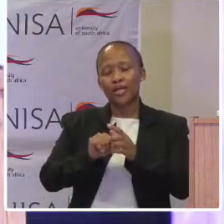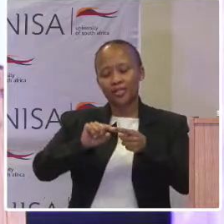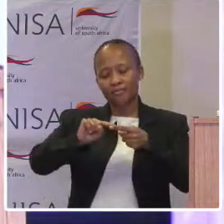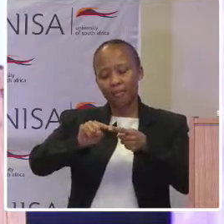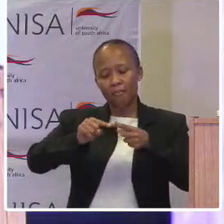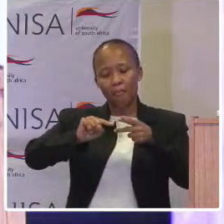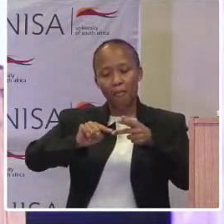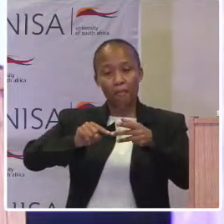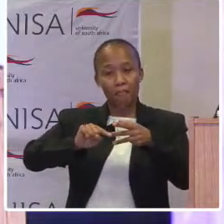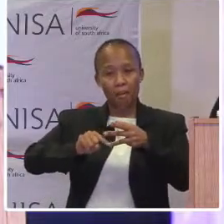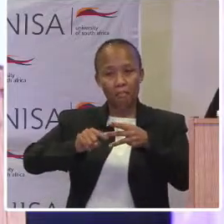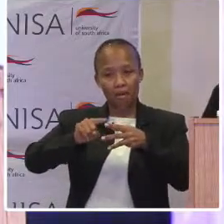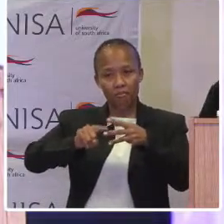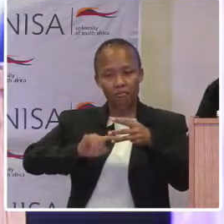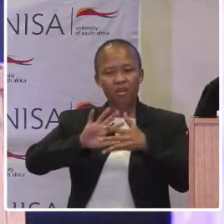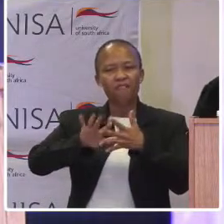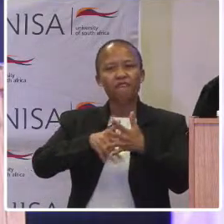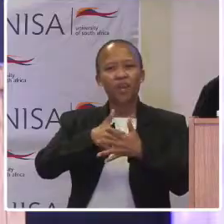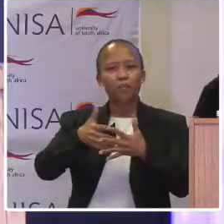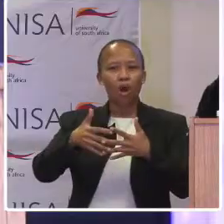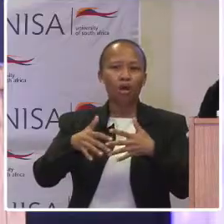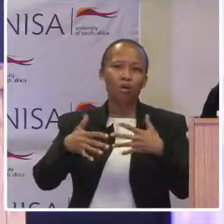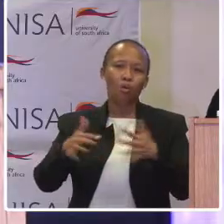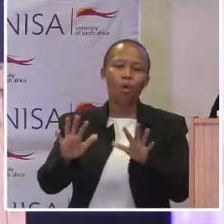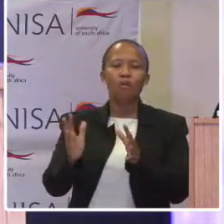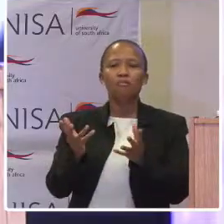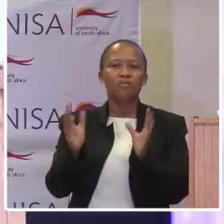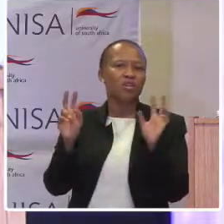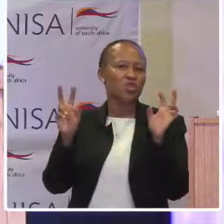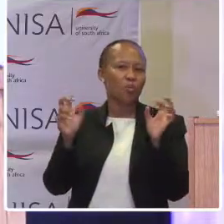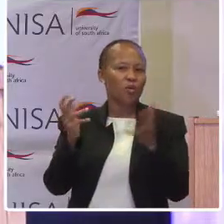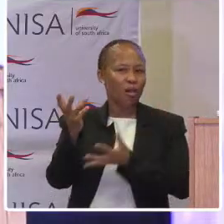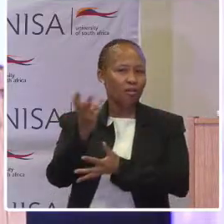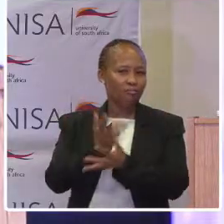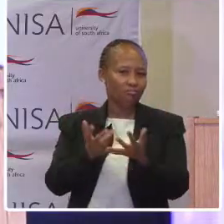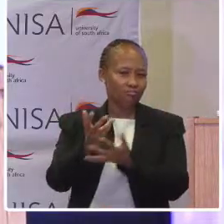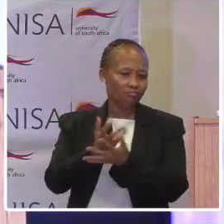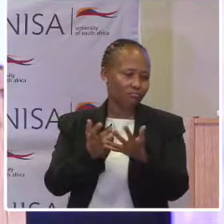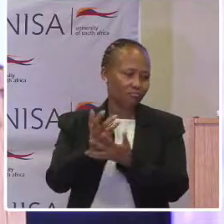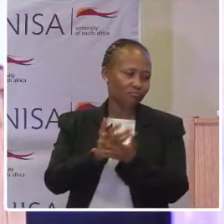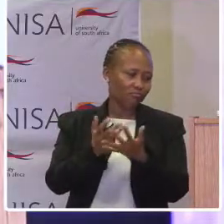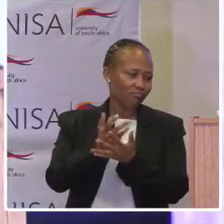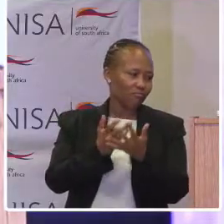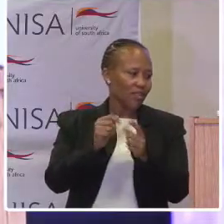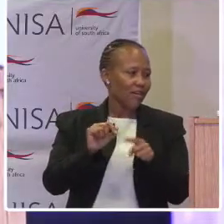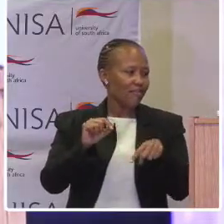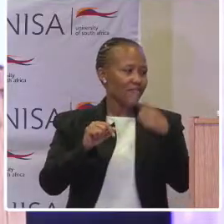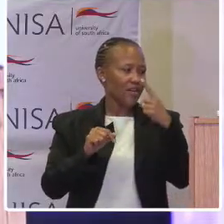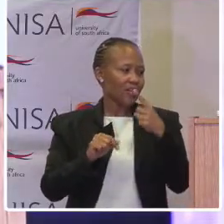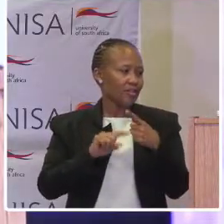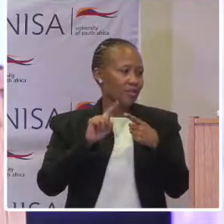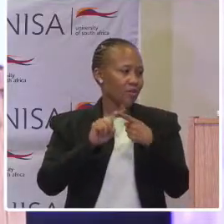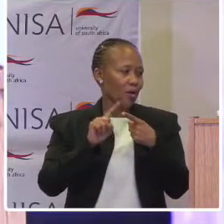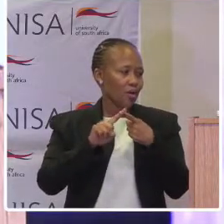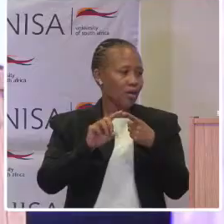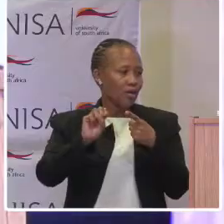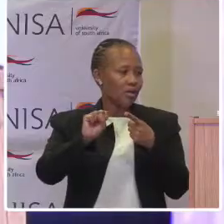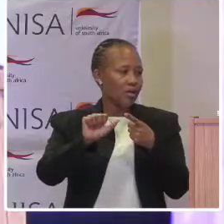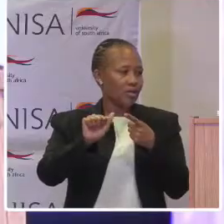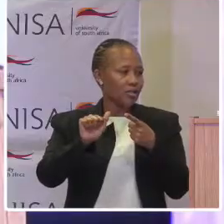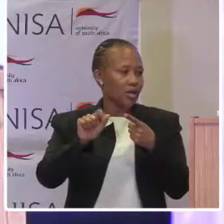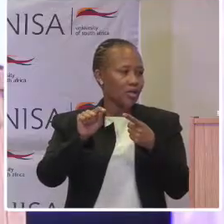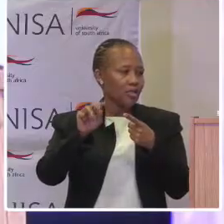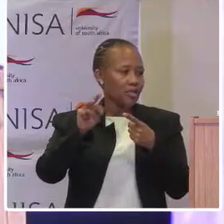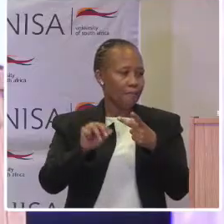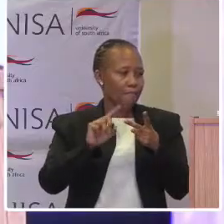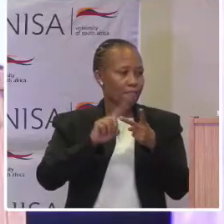frameworks are going to be quite topical here. The first one is the SATIM, and the second one is the AFTA,